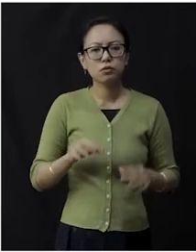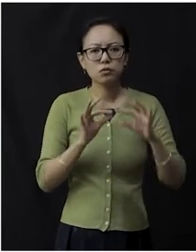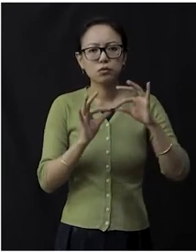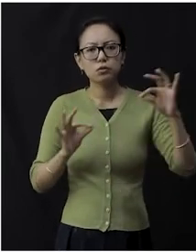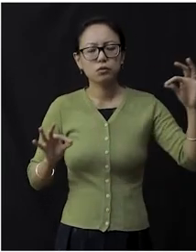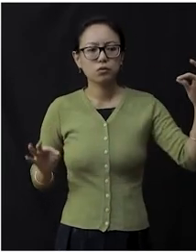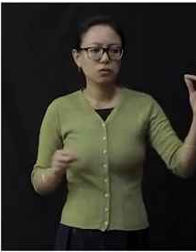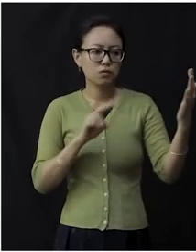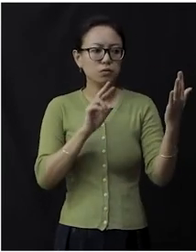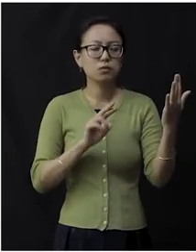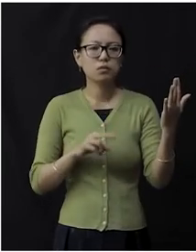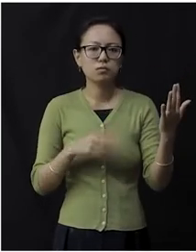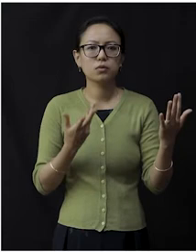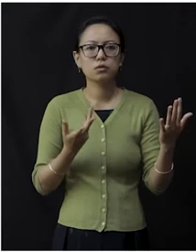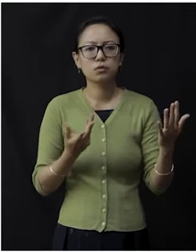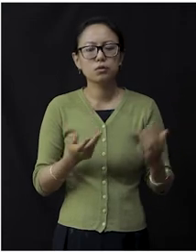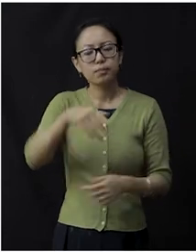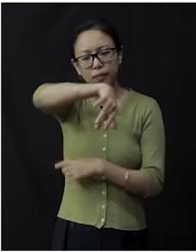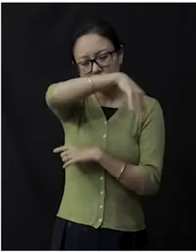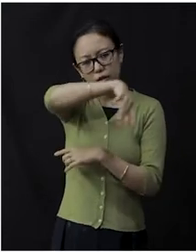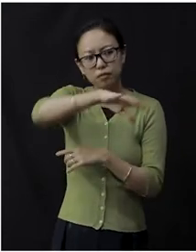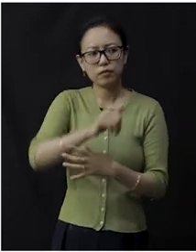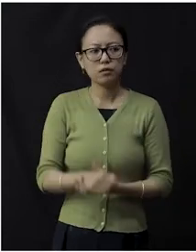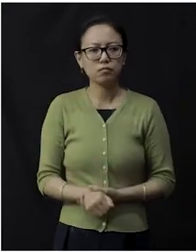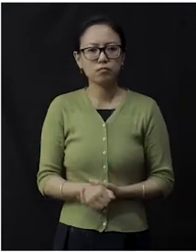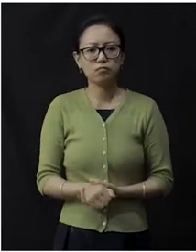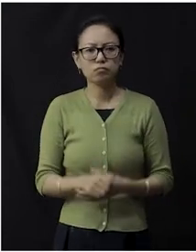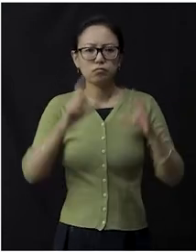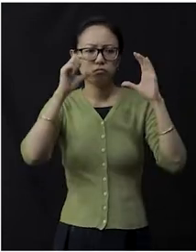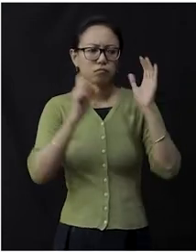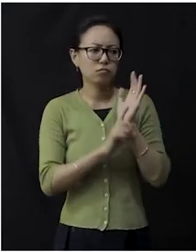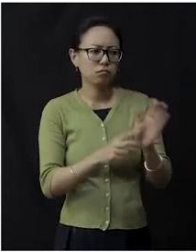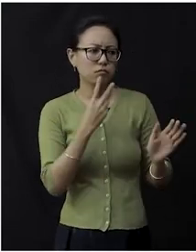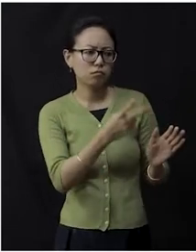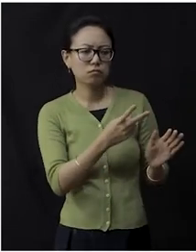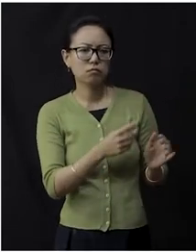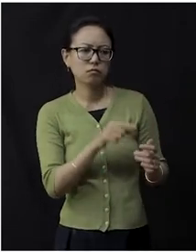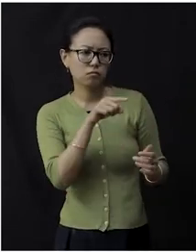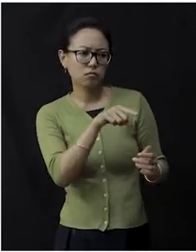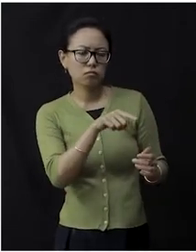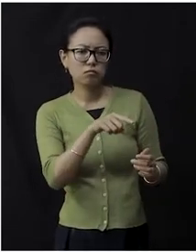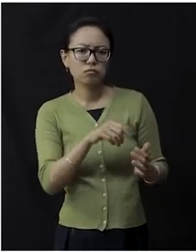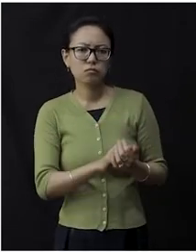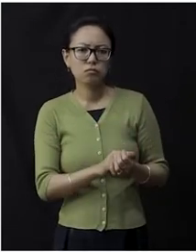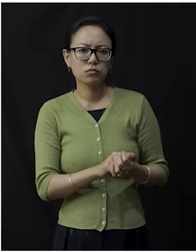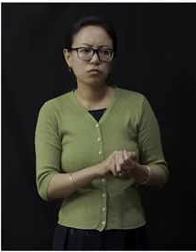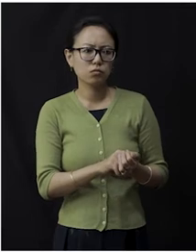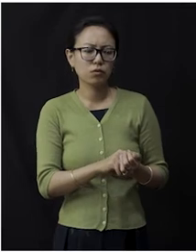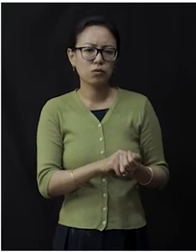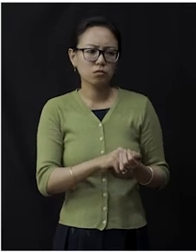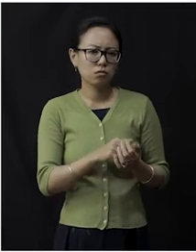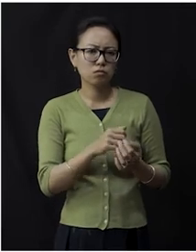an elephant. Okay, now when you see this elephant, you will notice that it doesn't have